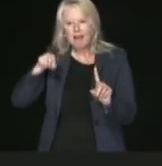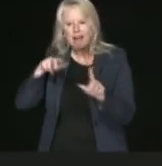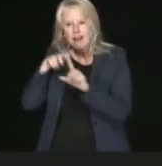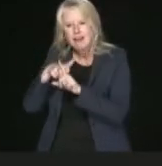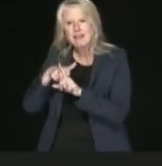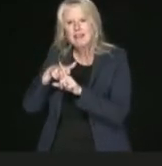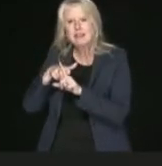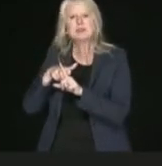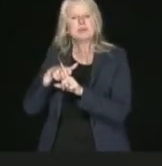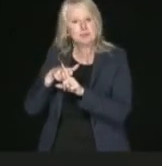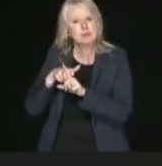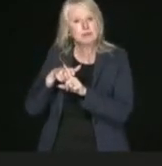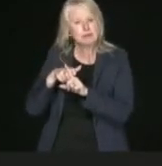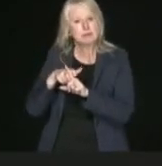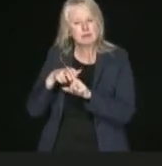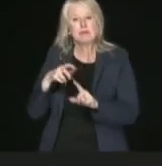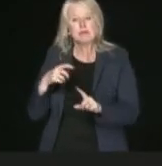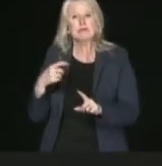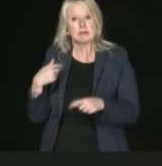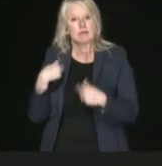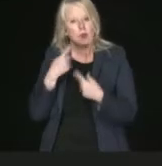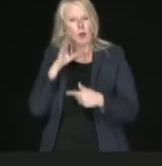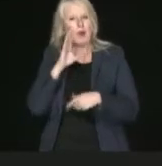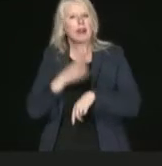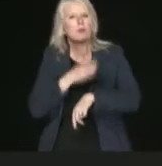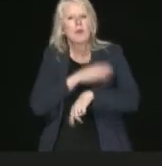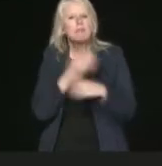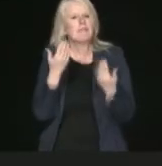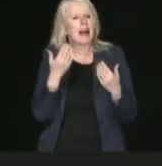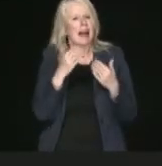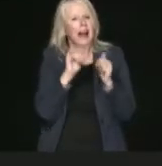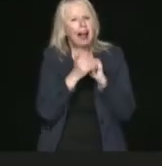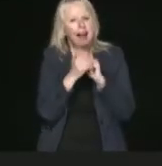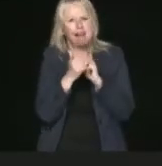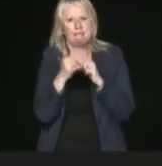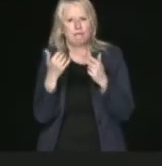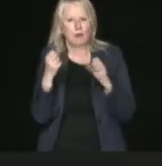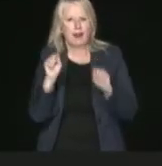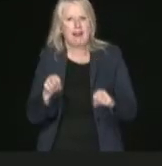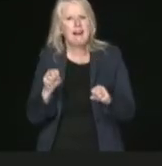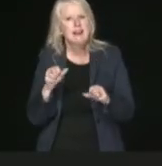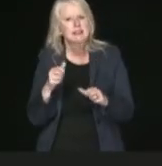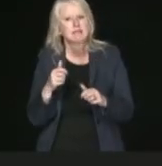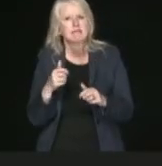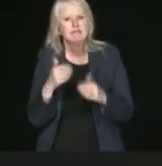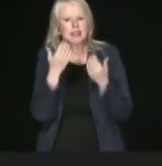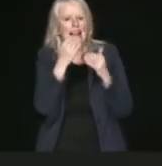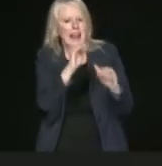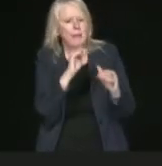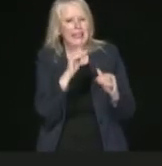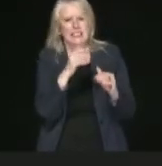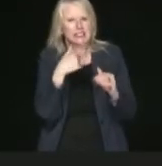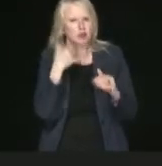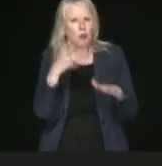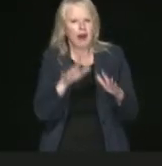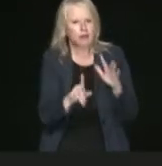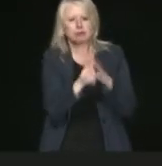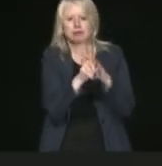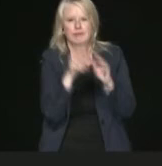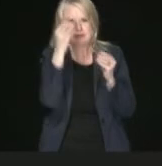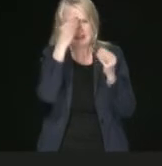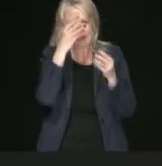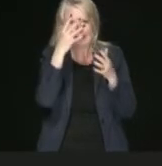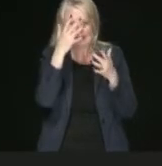better position at that point to limit further peaks of